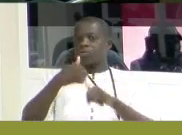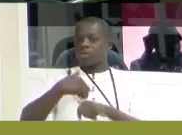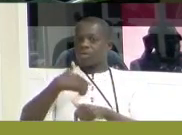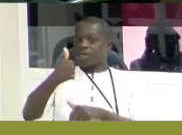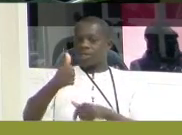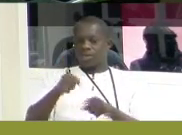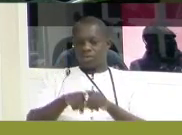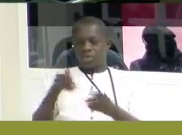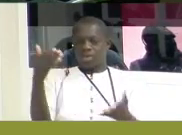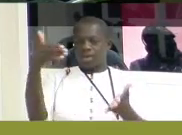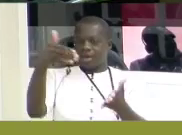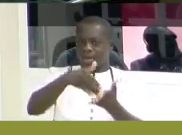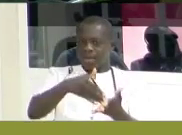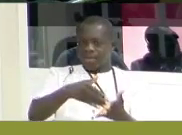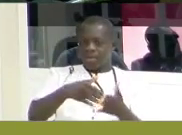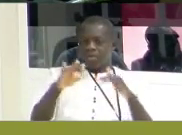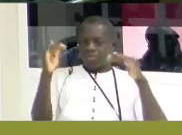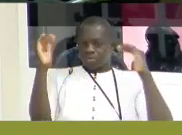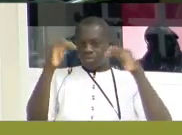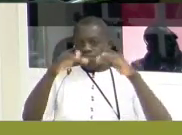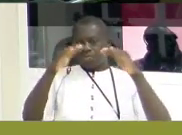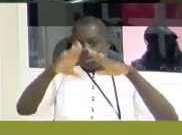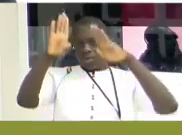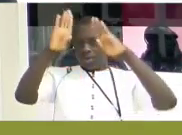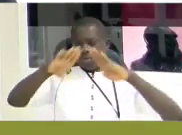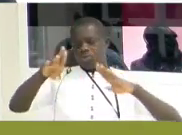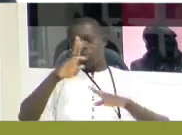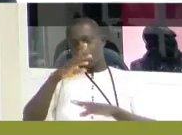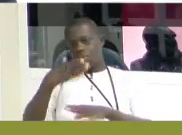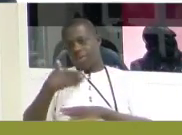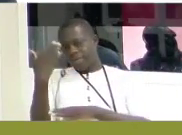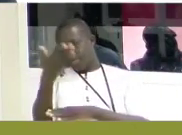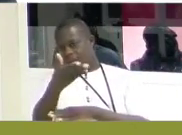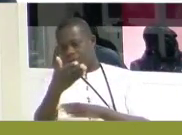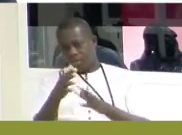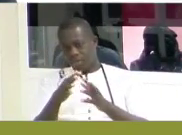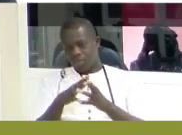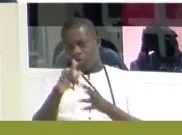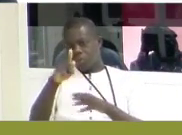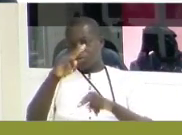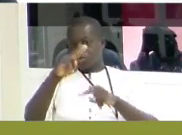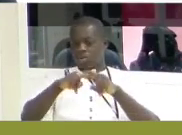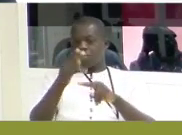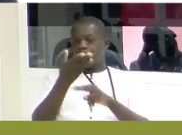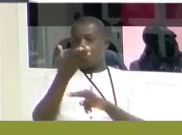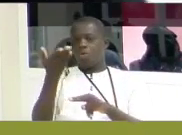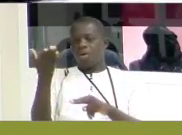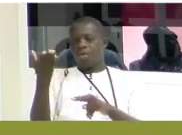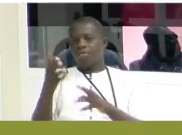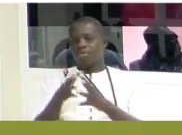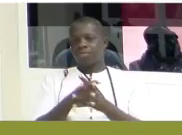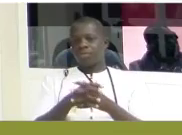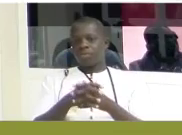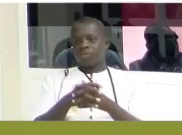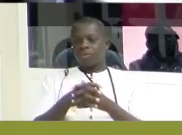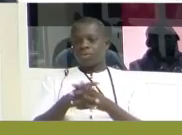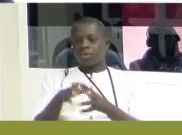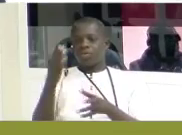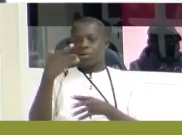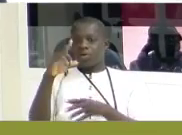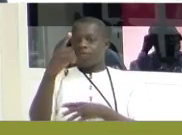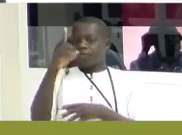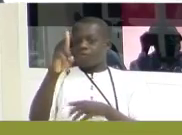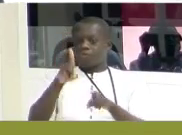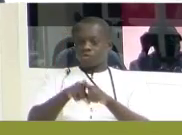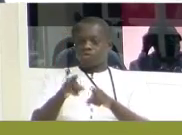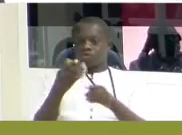who was present and where you were seated. Yes, when I was escorted to the conference room, this is the first floor on